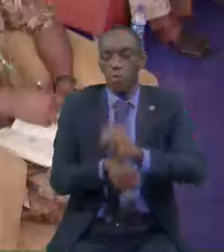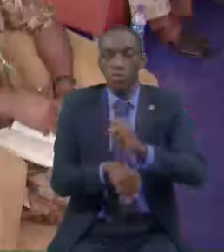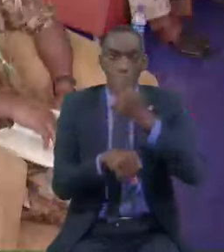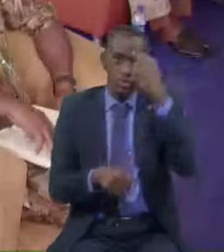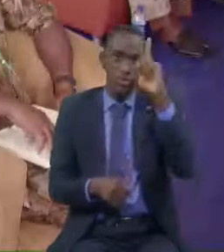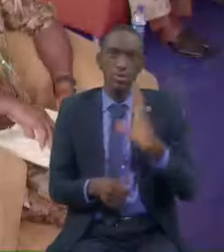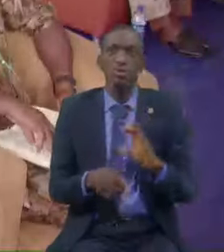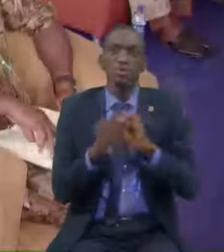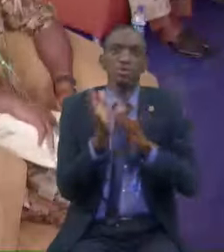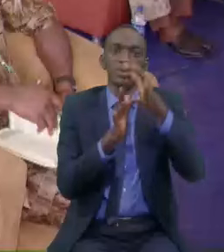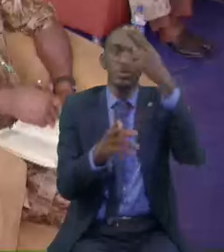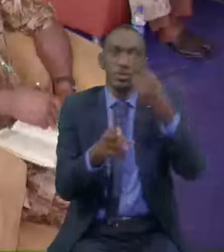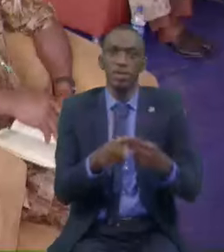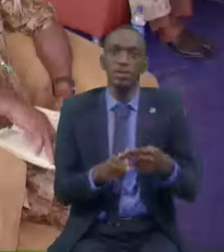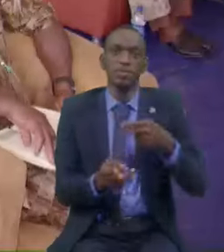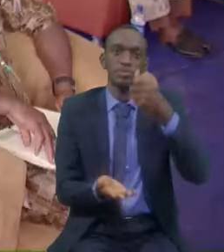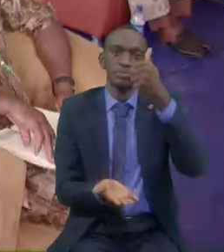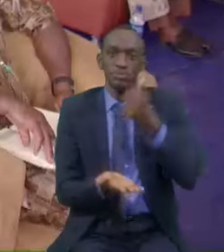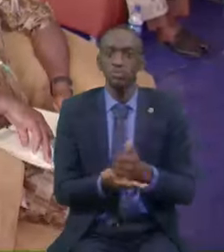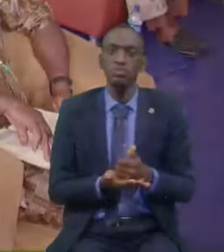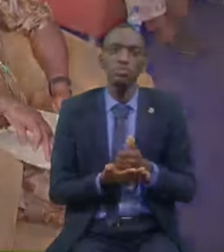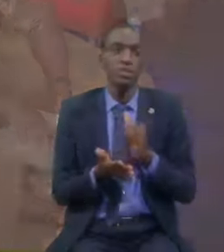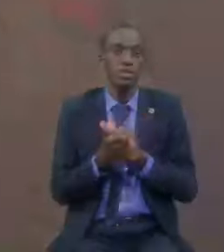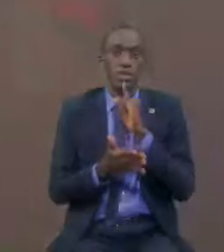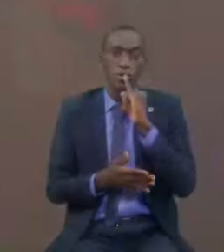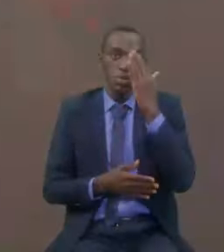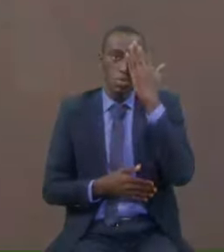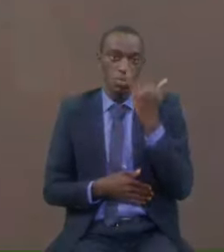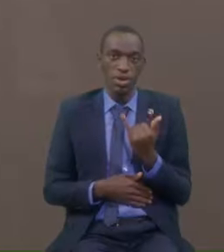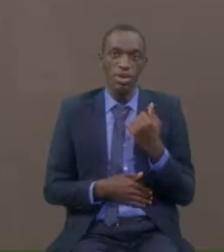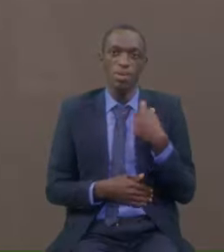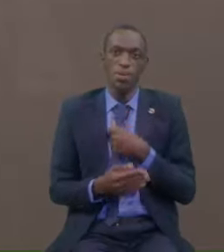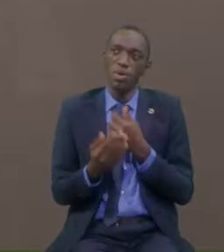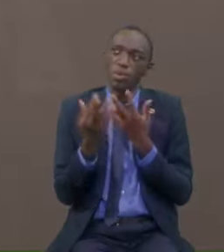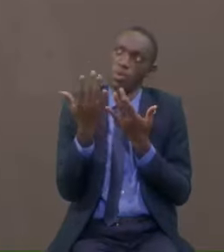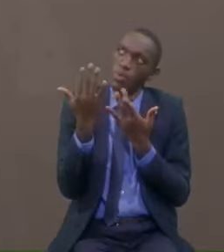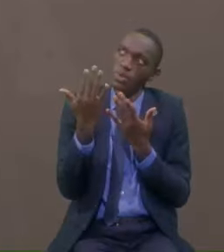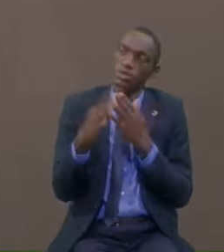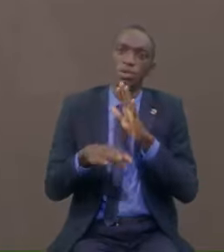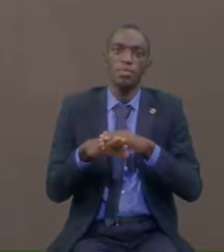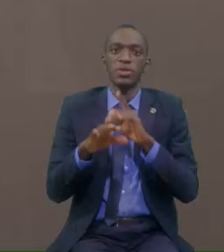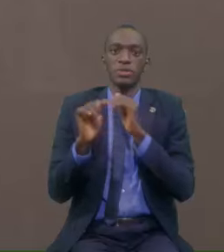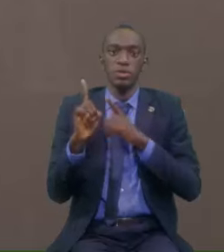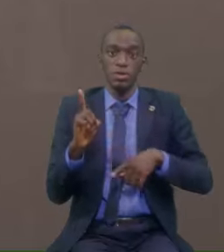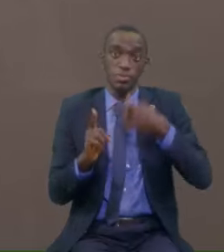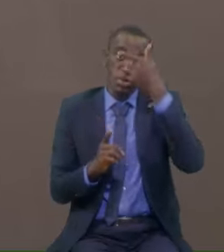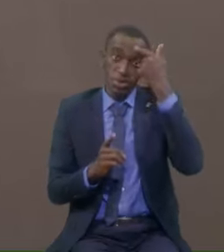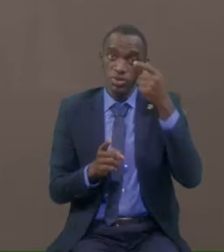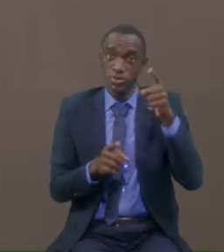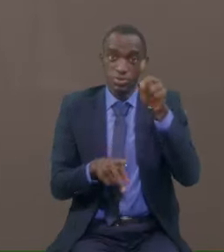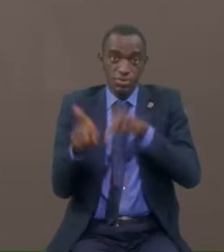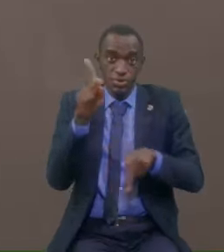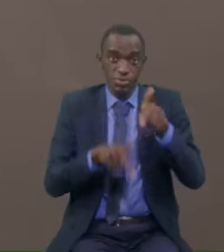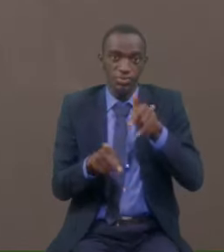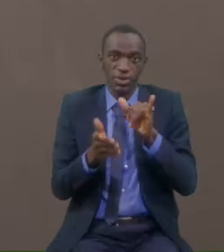name. That's why we wait upon the Lord, because they that wait upon